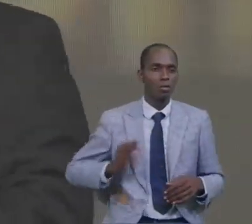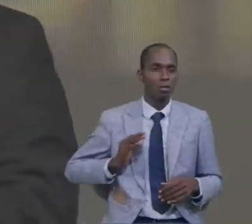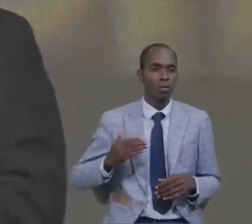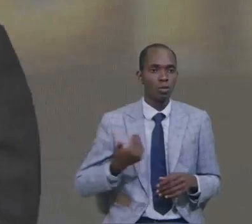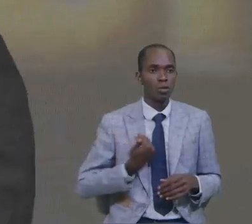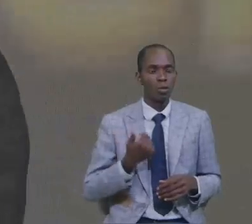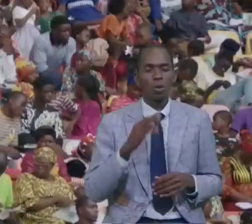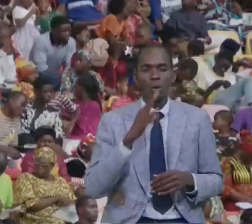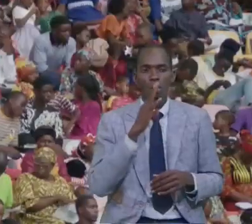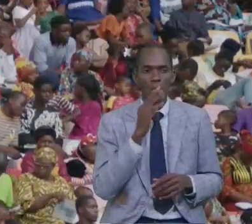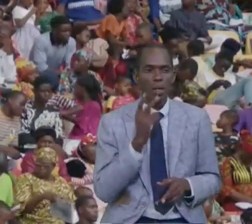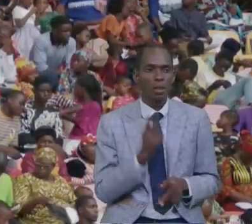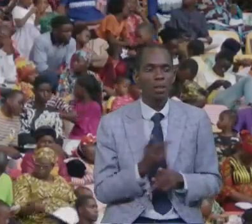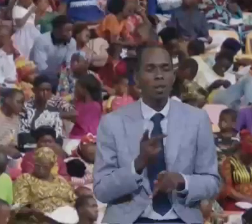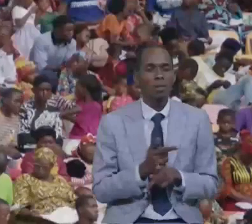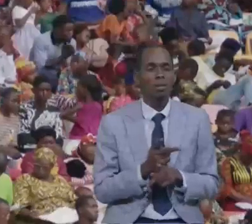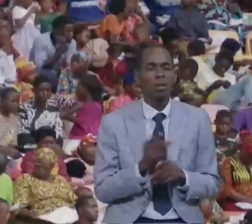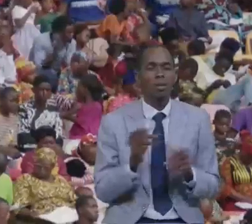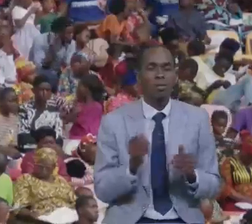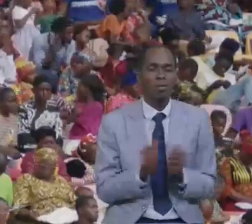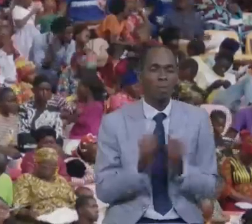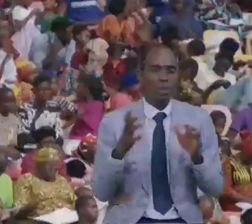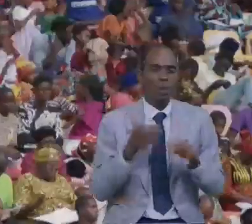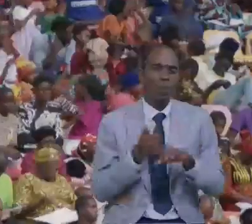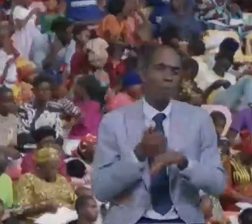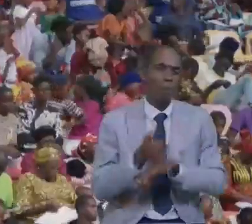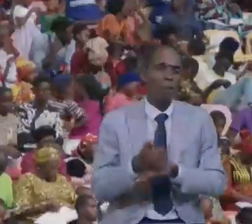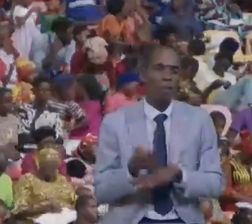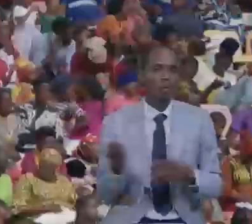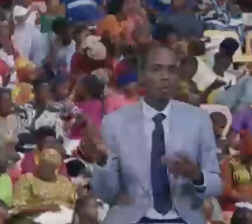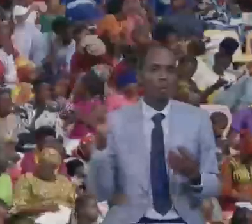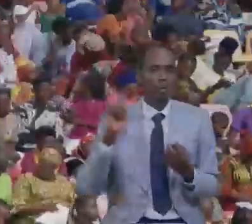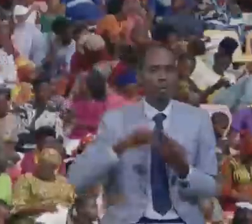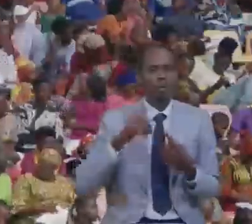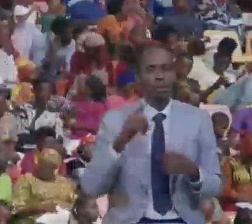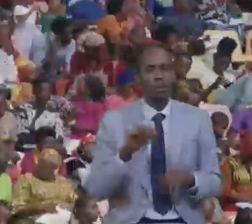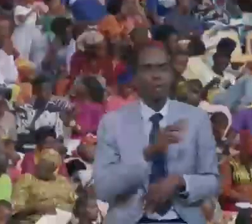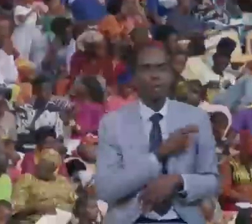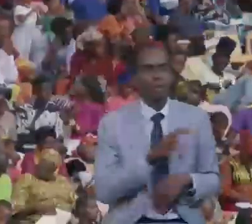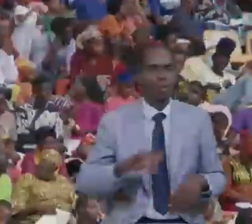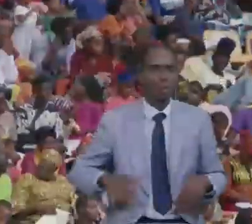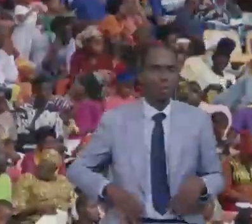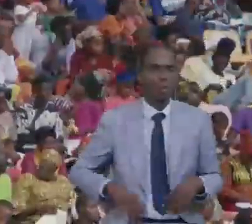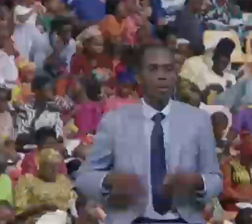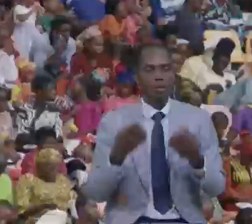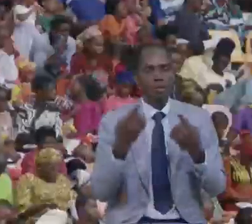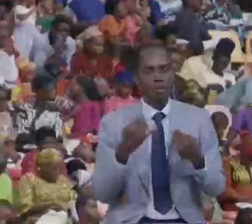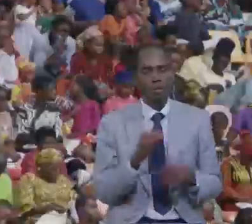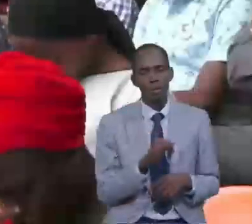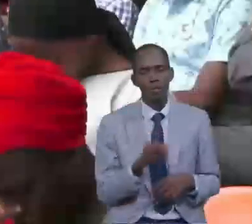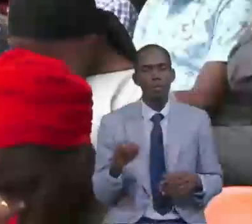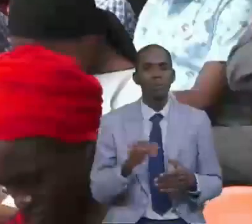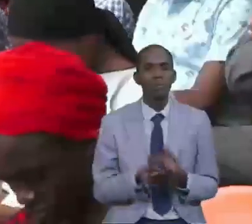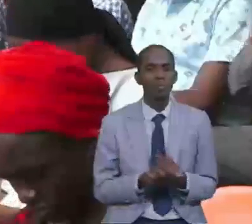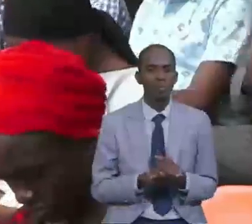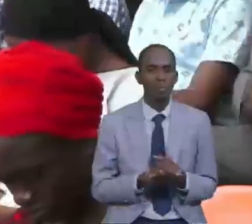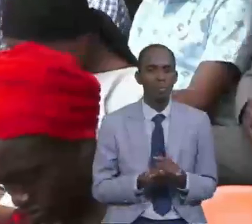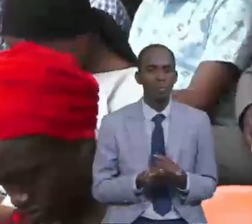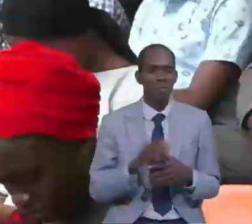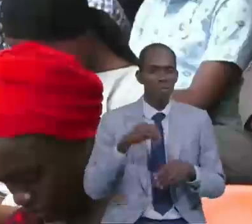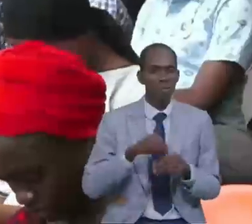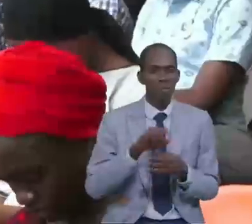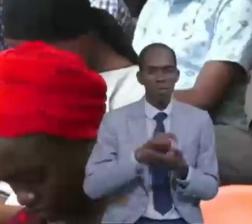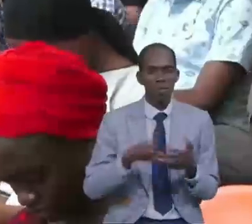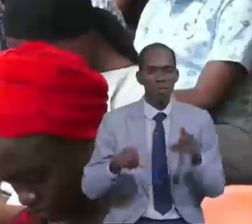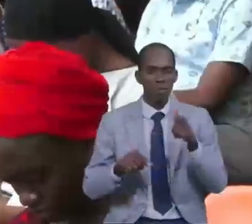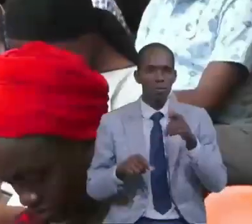Lord Jesus Christ. Verse 24 tells us, faithfully see that calleth